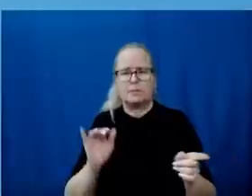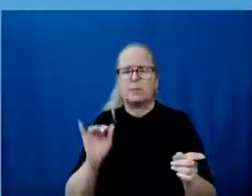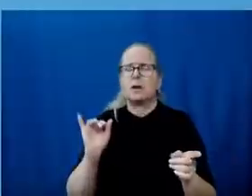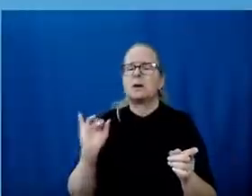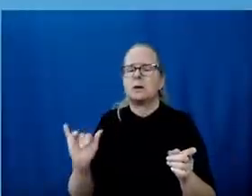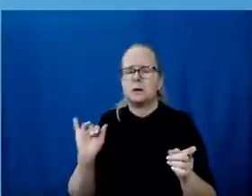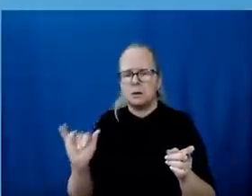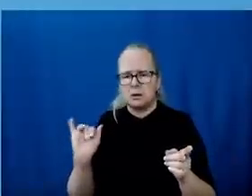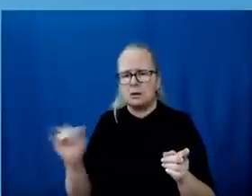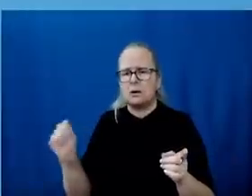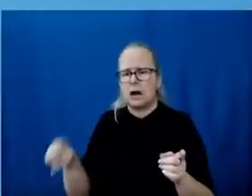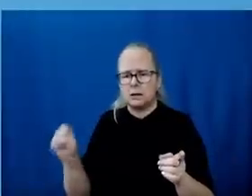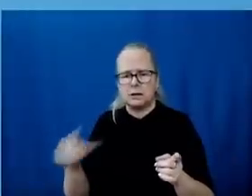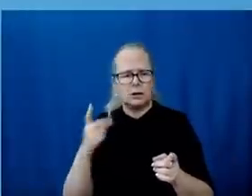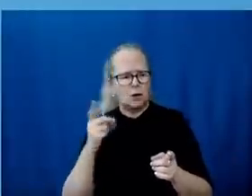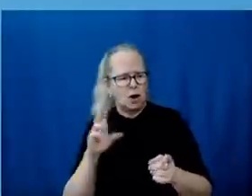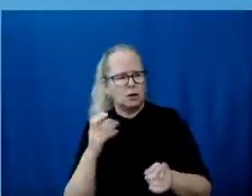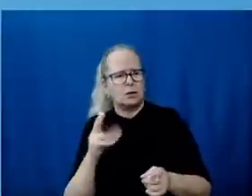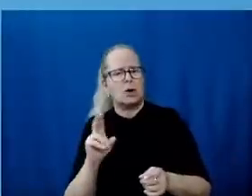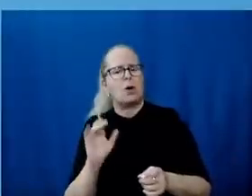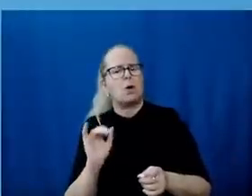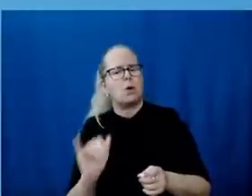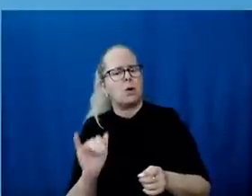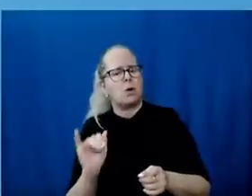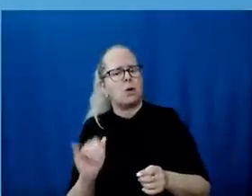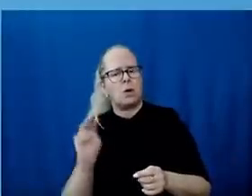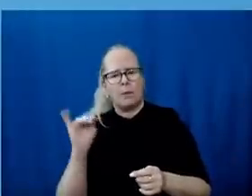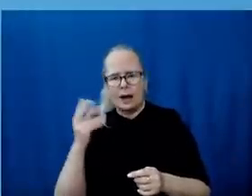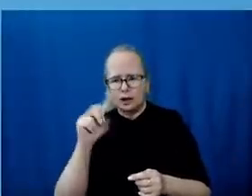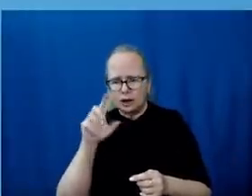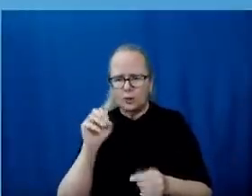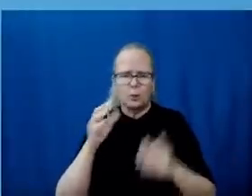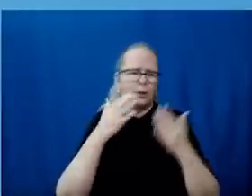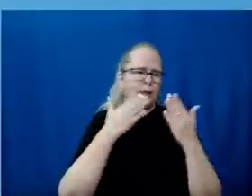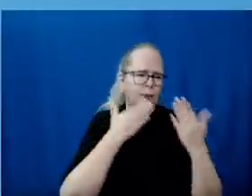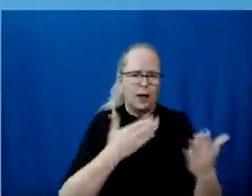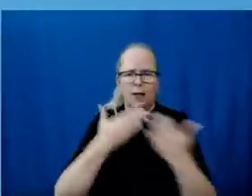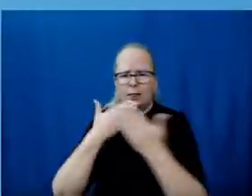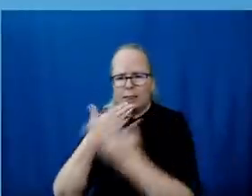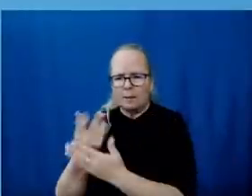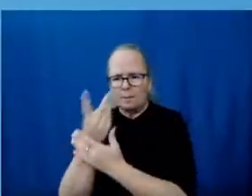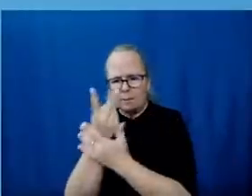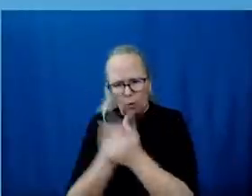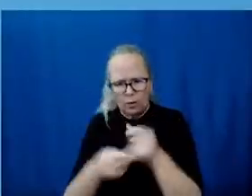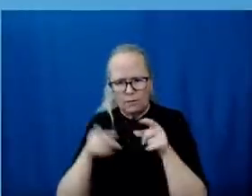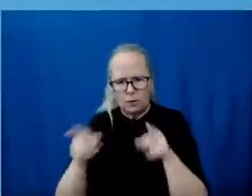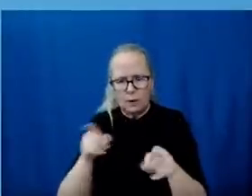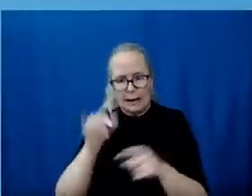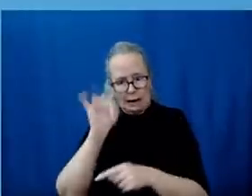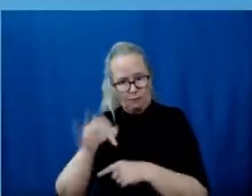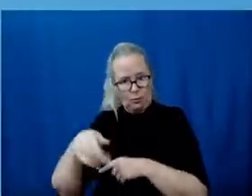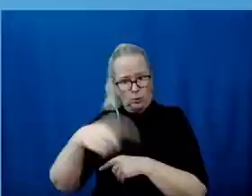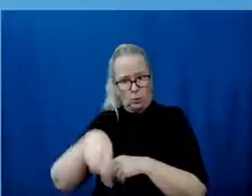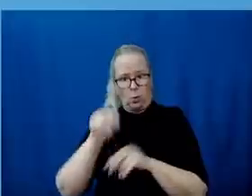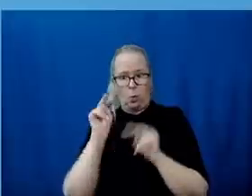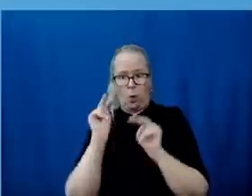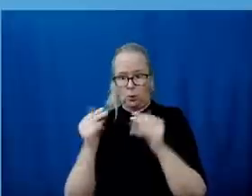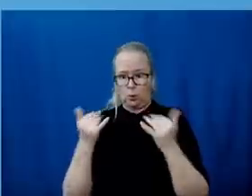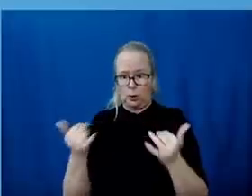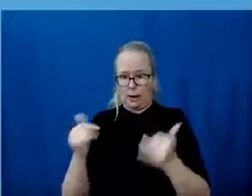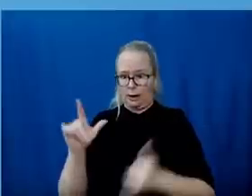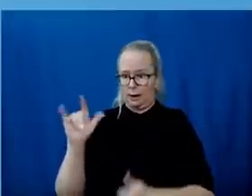Yeah. Okay. Yeah. Yeah. Thank you both so very much. For anybody